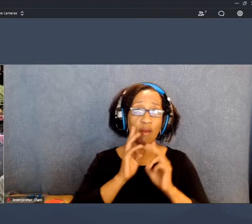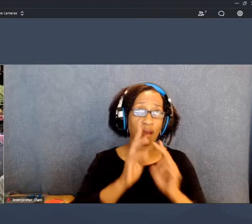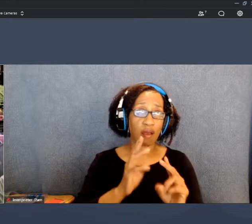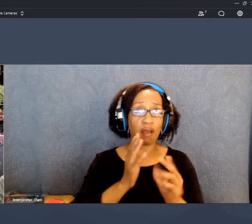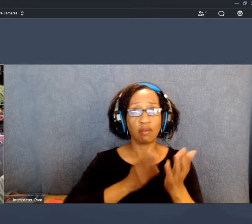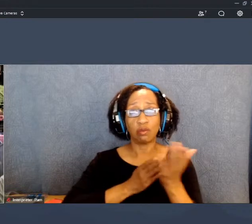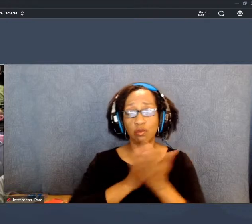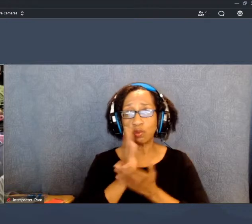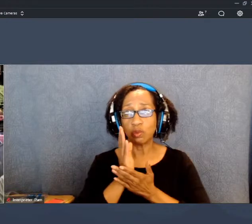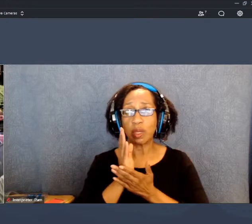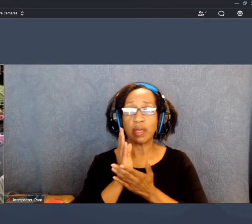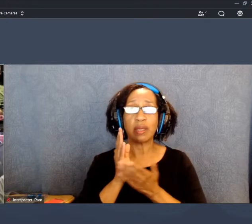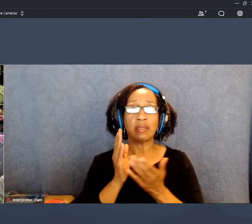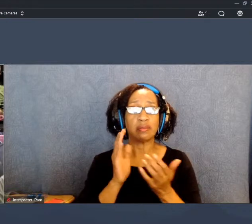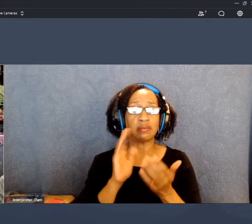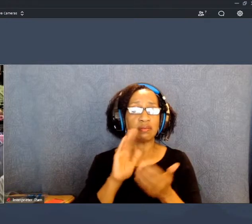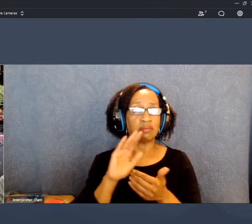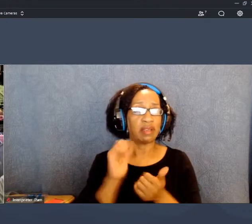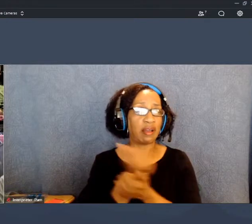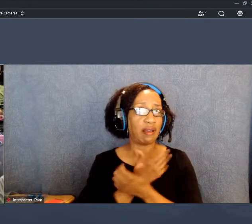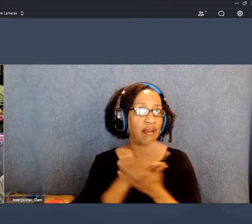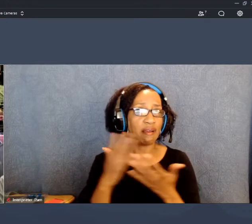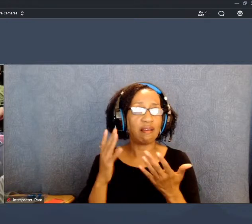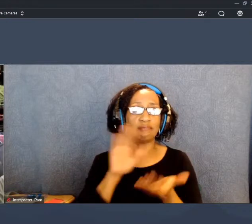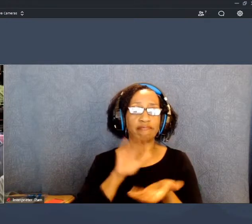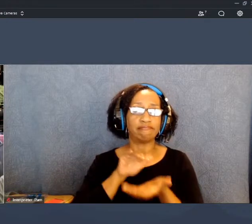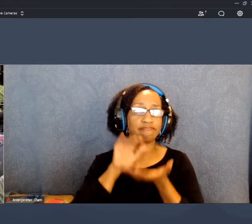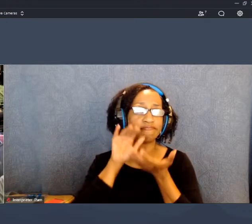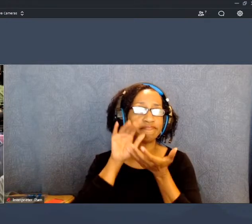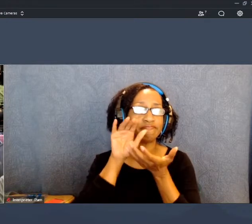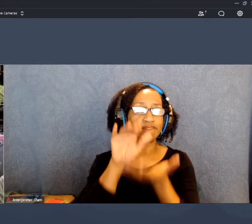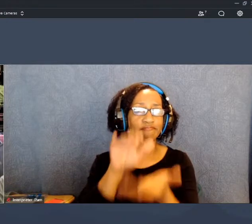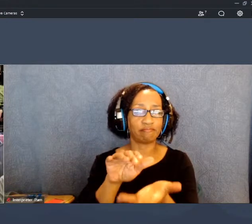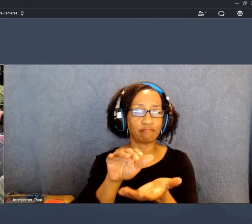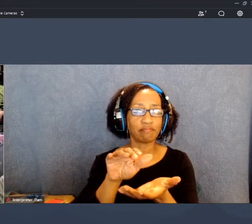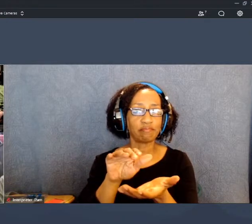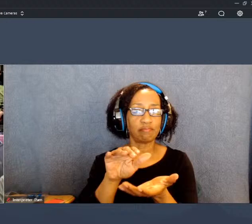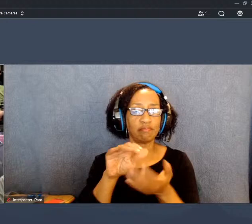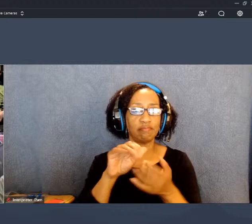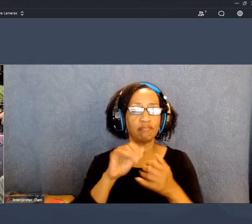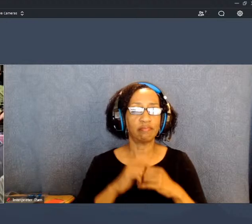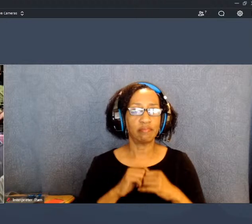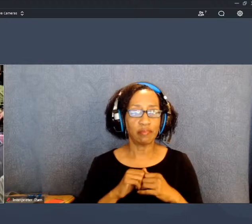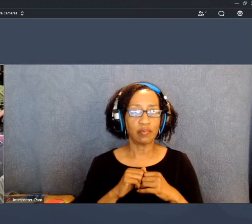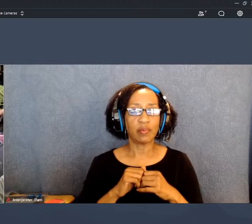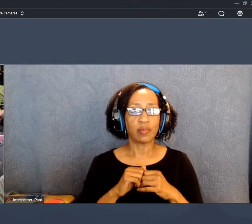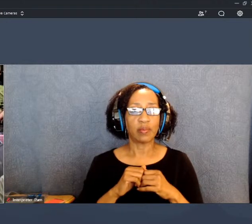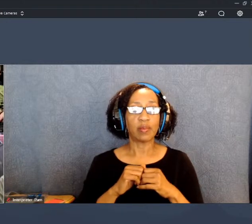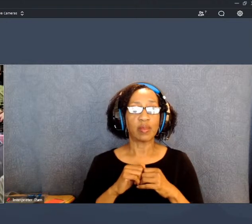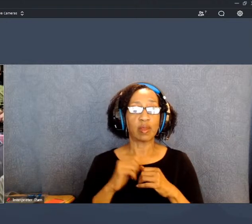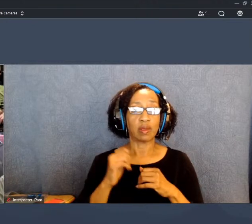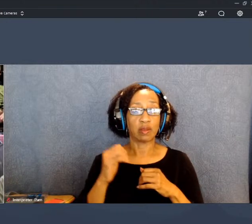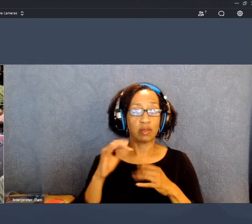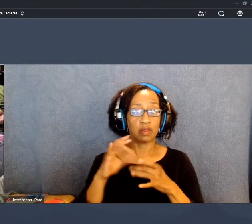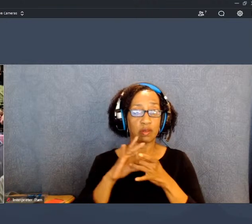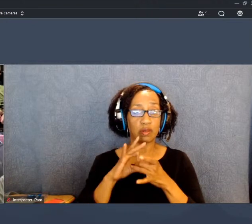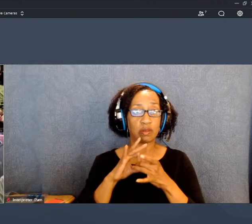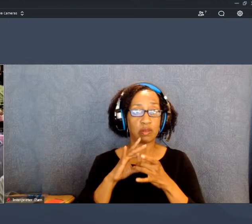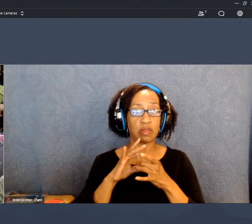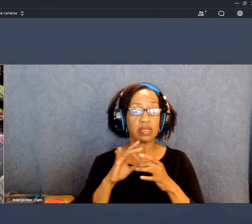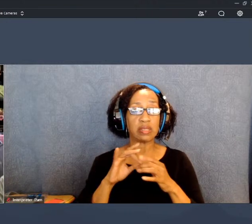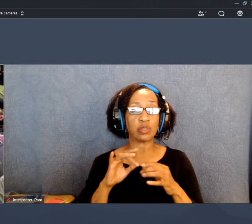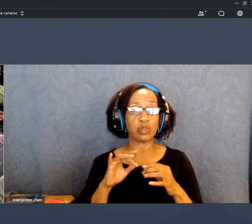privileges, and prerogatives appertaining to the office and to the display of this